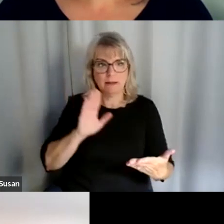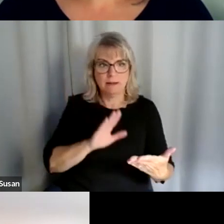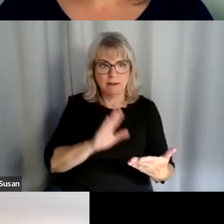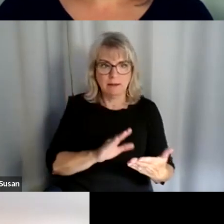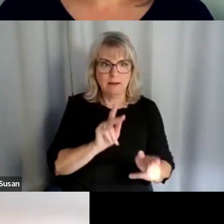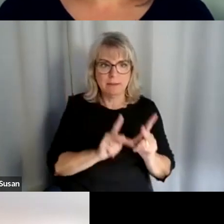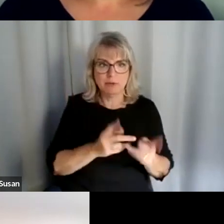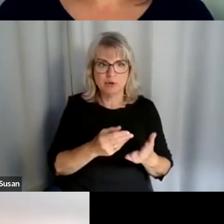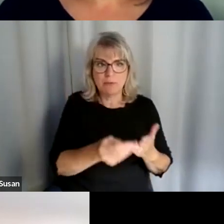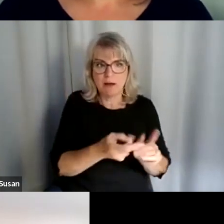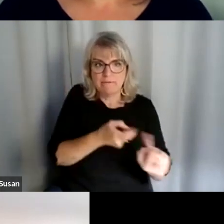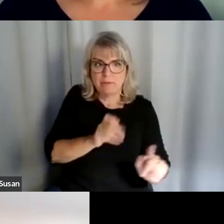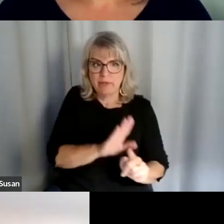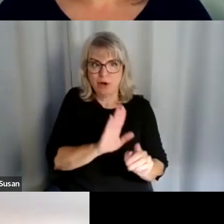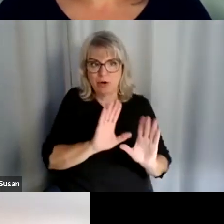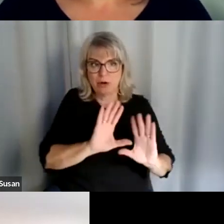upon.